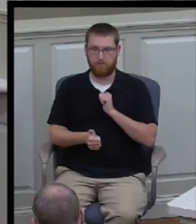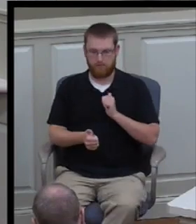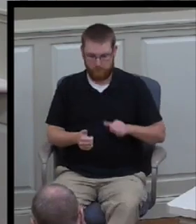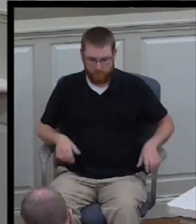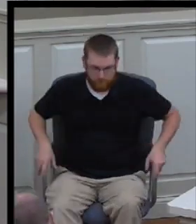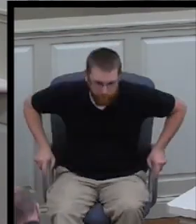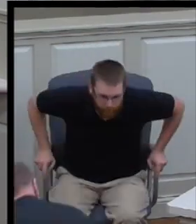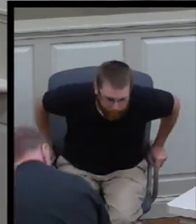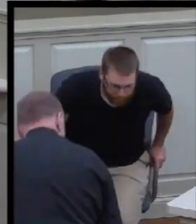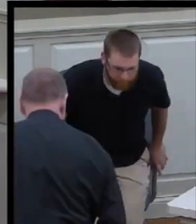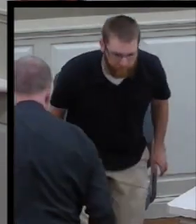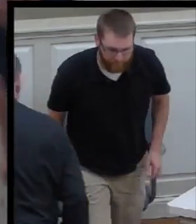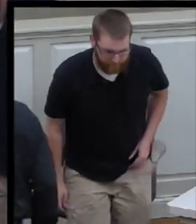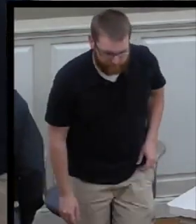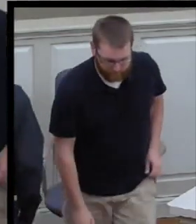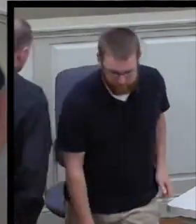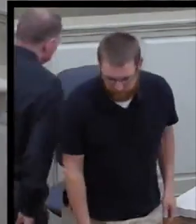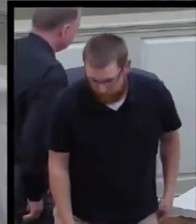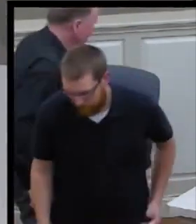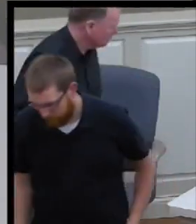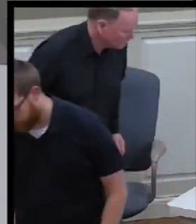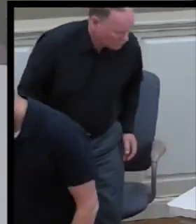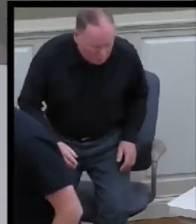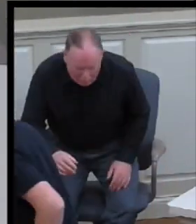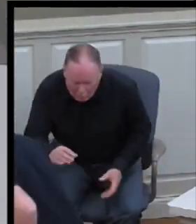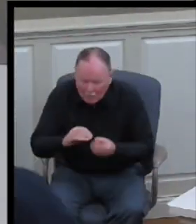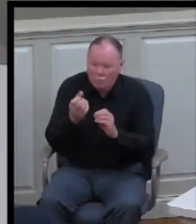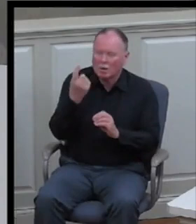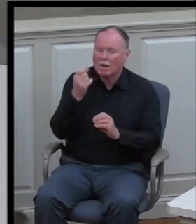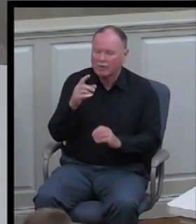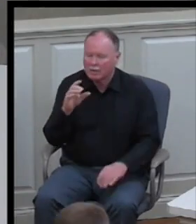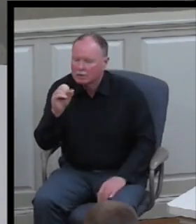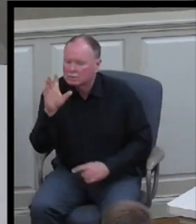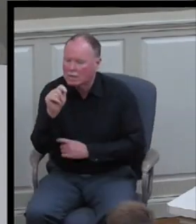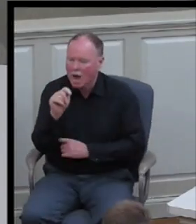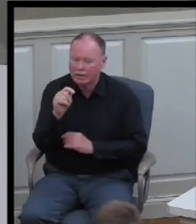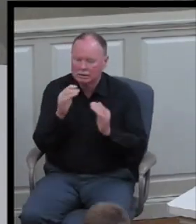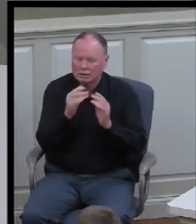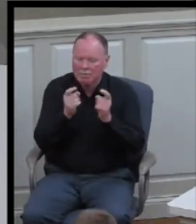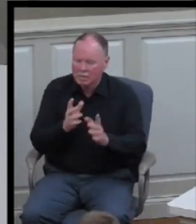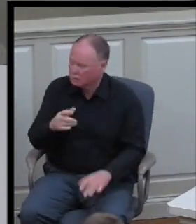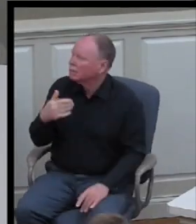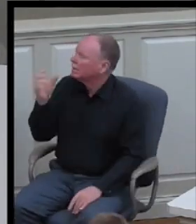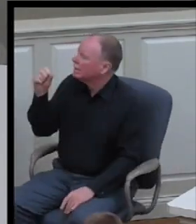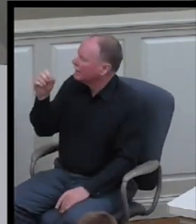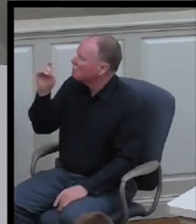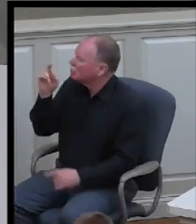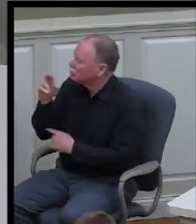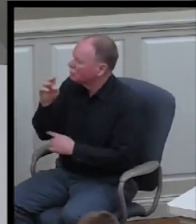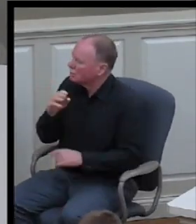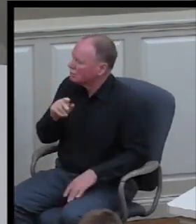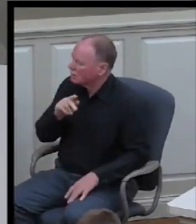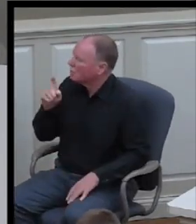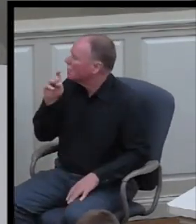Item 11, Mr. Scott, City Manager report. Yes, sir. Mayor and Commission, just